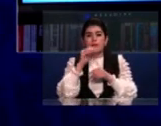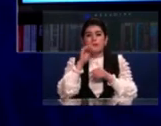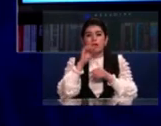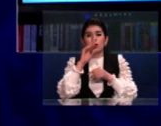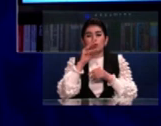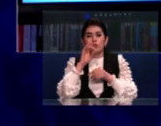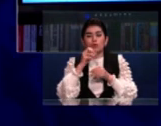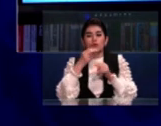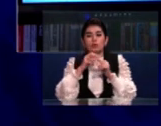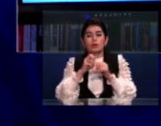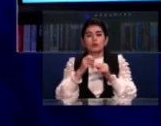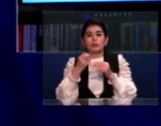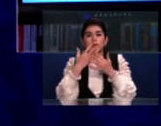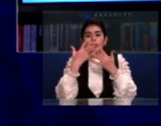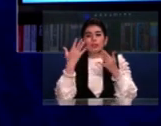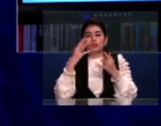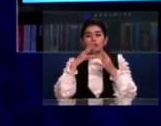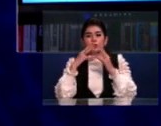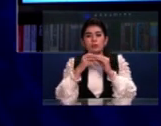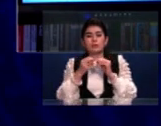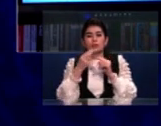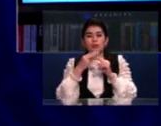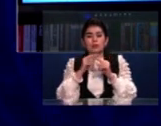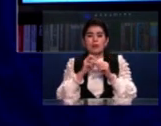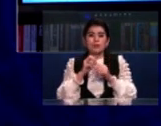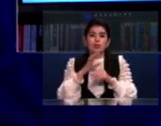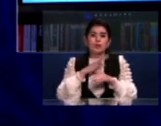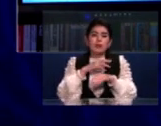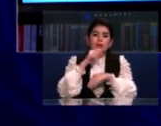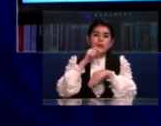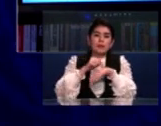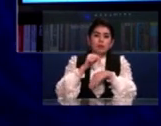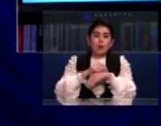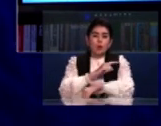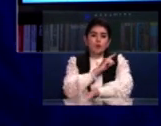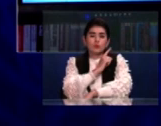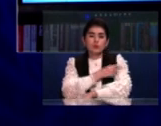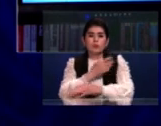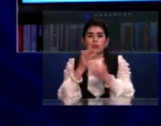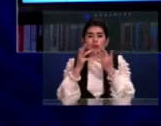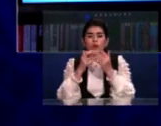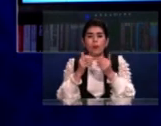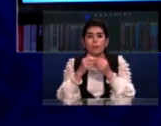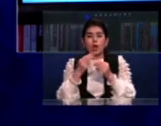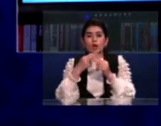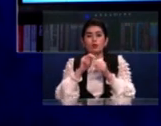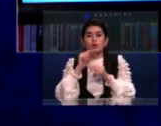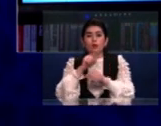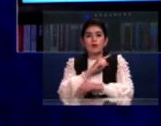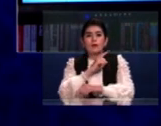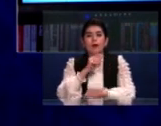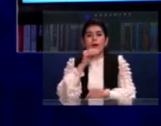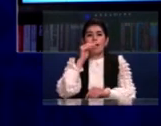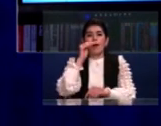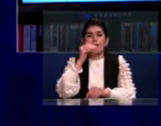fotonning yuziga urilish natijasida hosil qilgan yoki ta'sir qiladigan kuchni hisoblaymiz. Bu kuchni